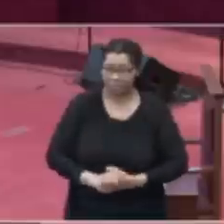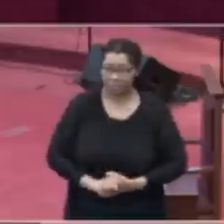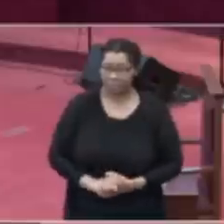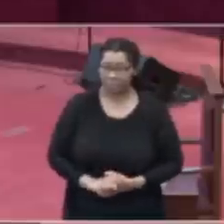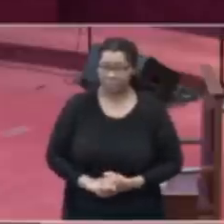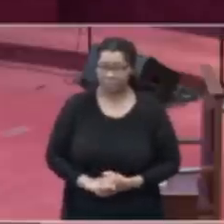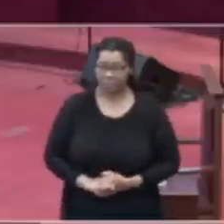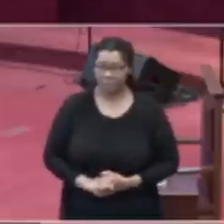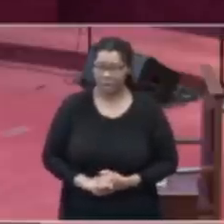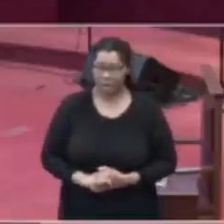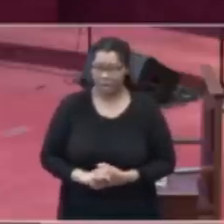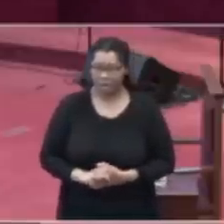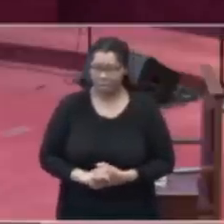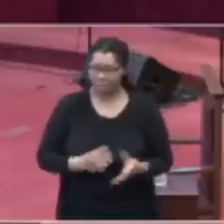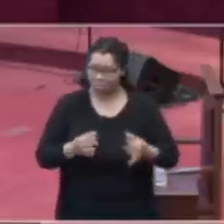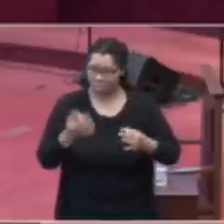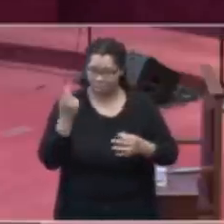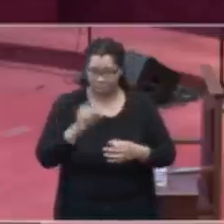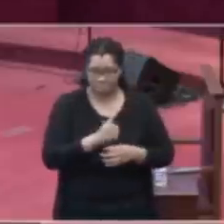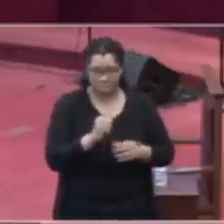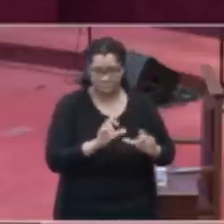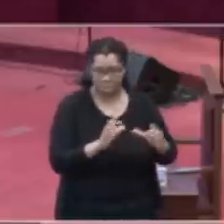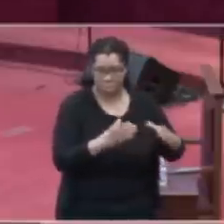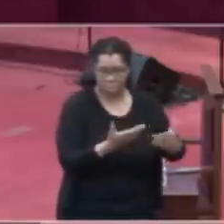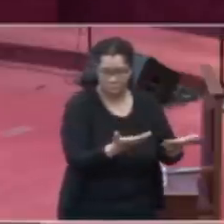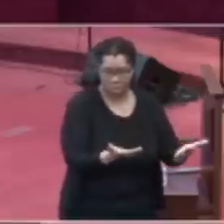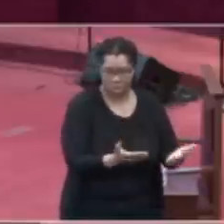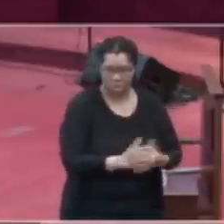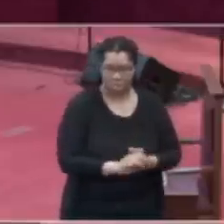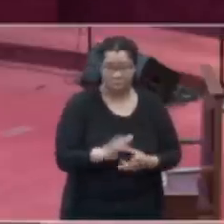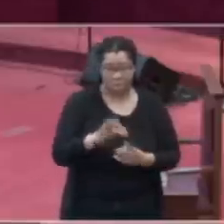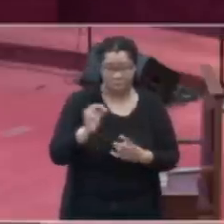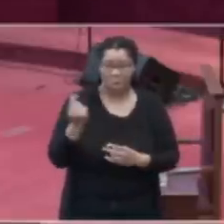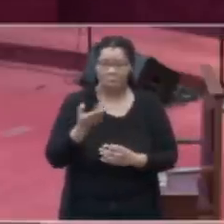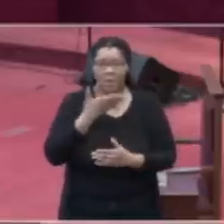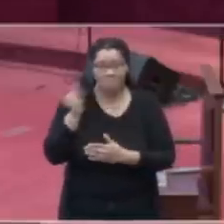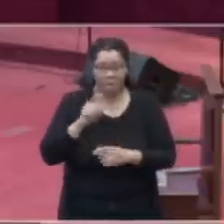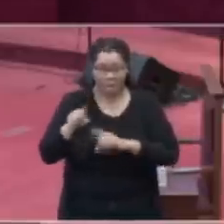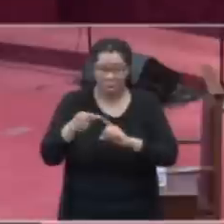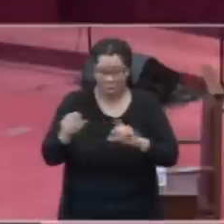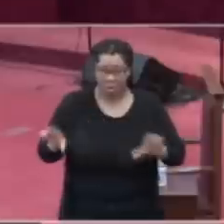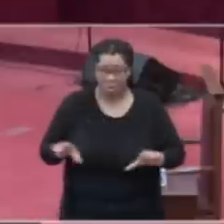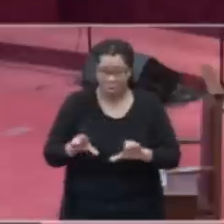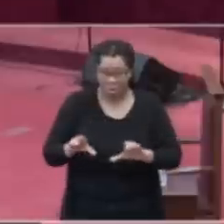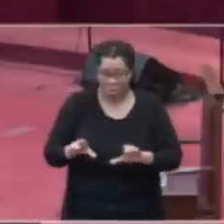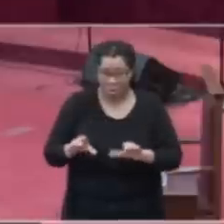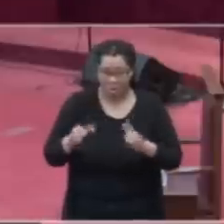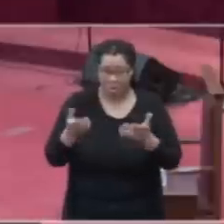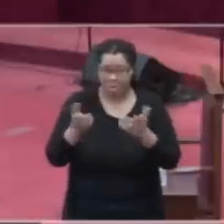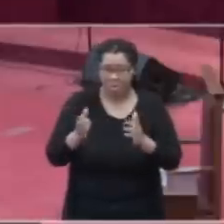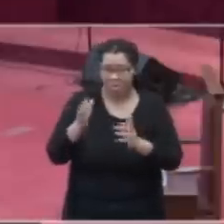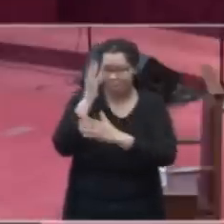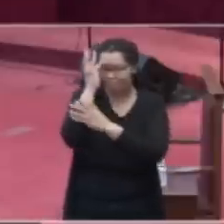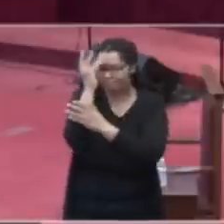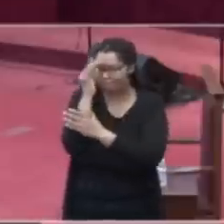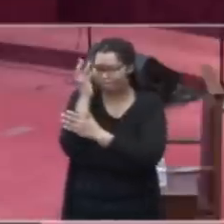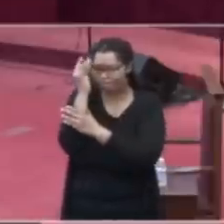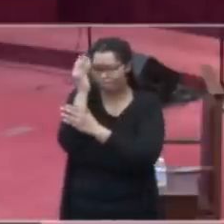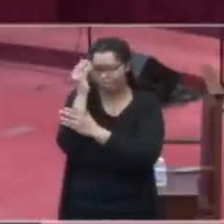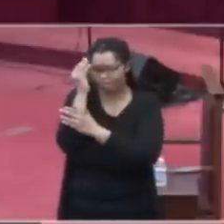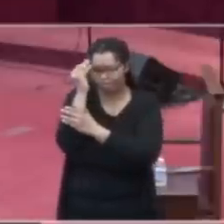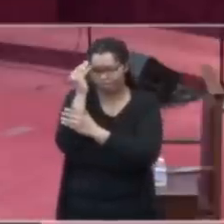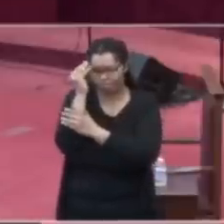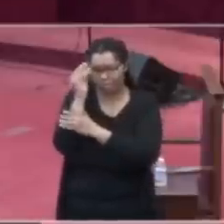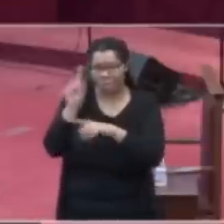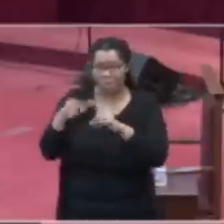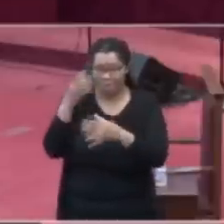Let me talk to this side. Choices are always better when I leave them to the discipline of meditation. When